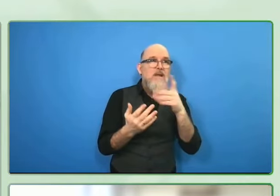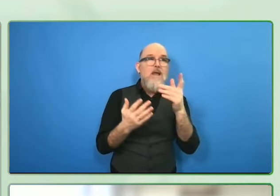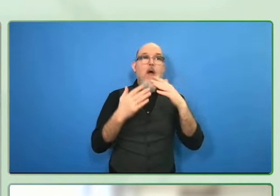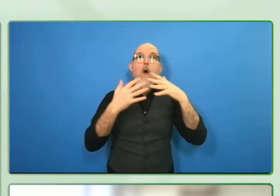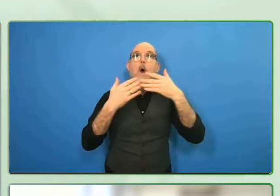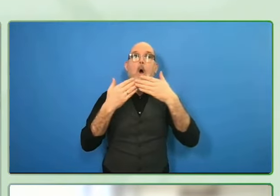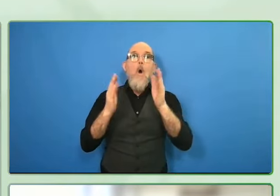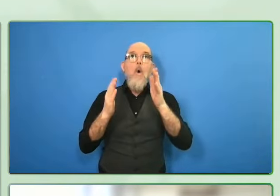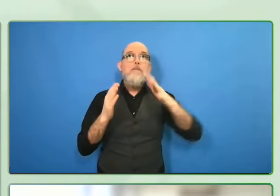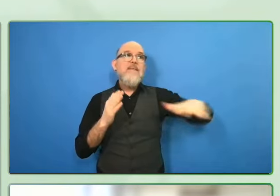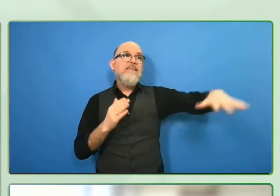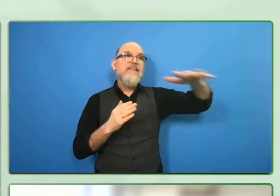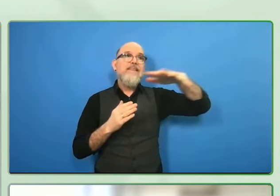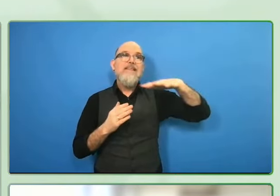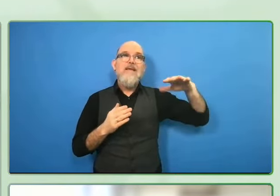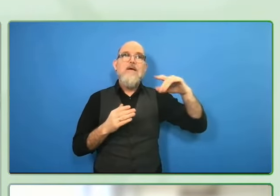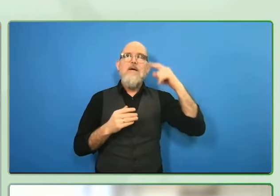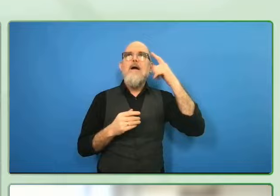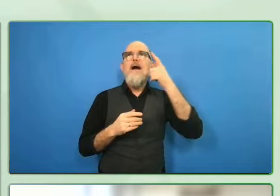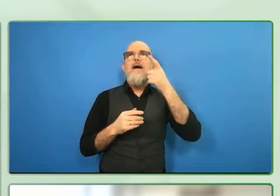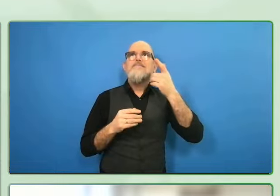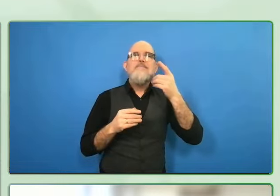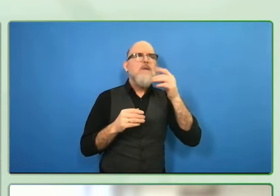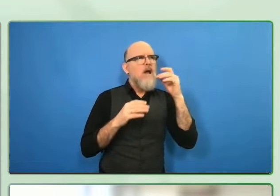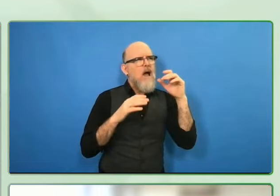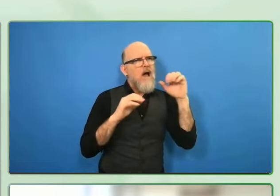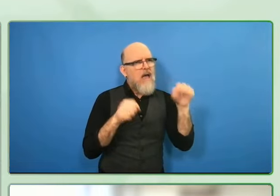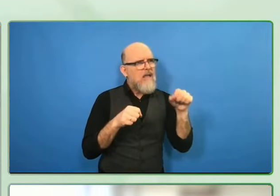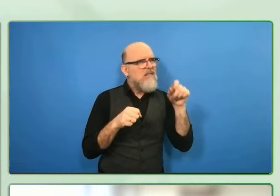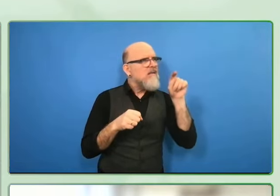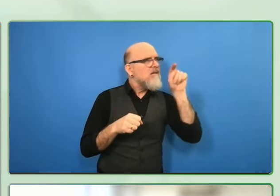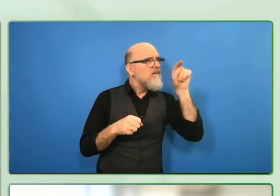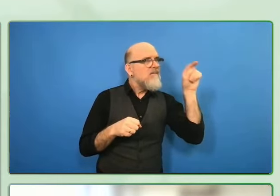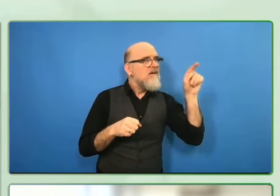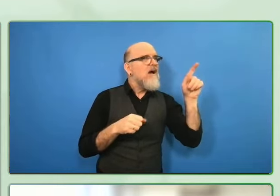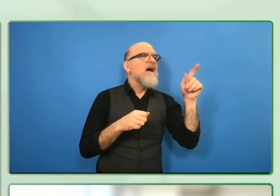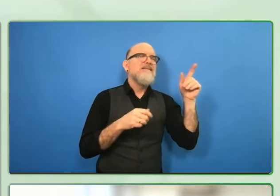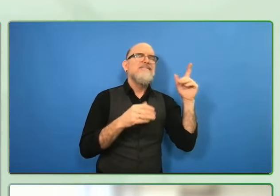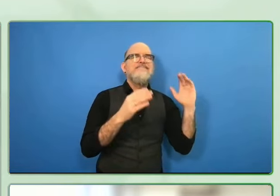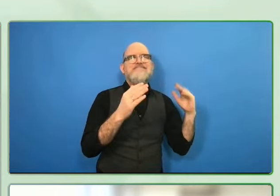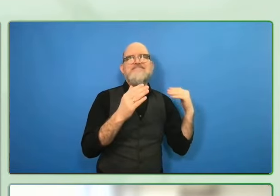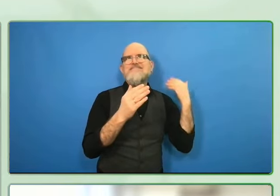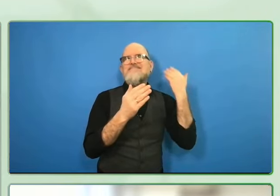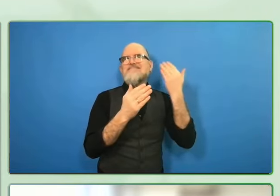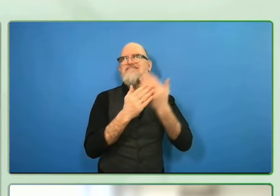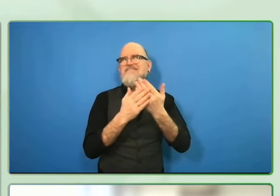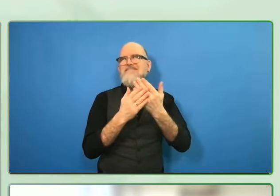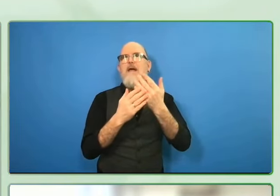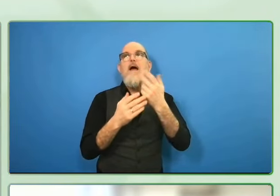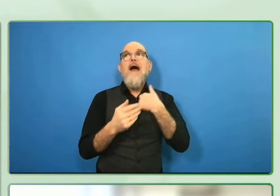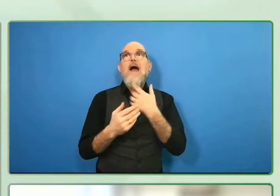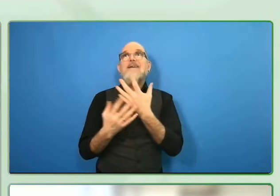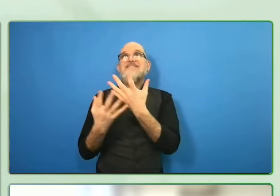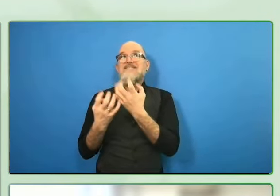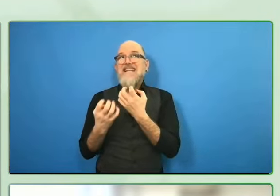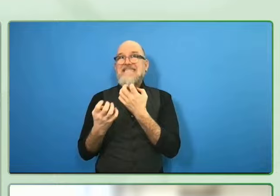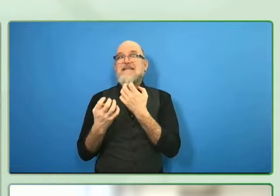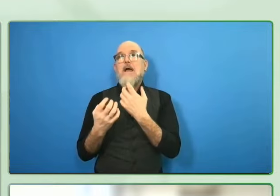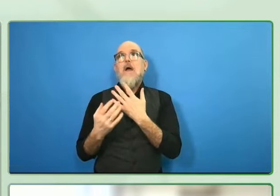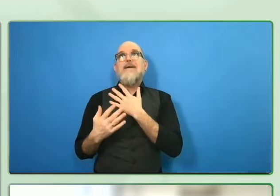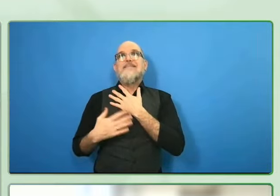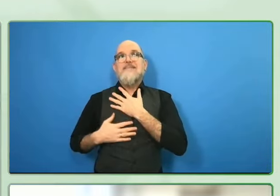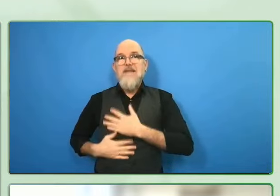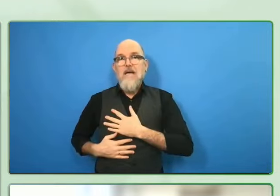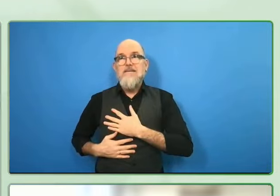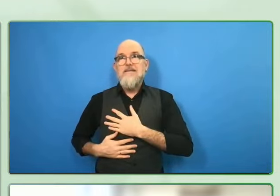still a fundamental mismatch between the aspiration to actually enable productivity